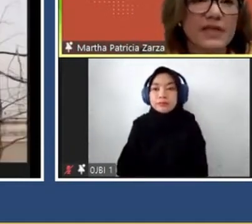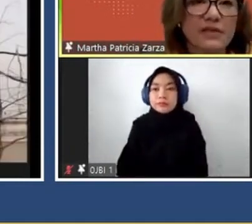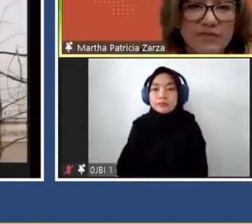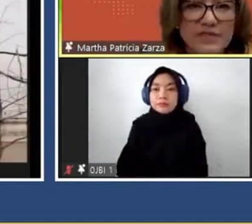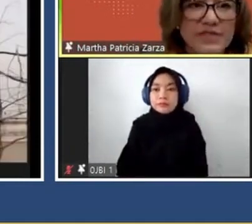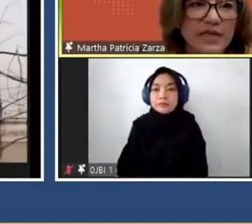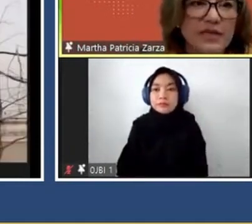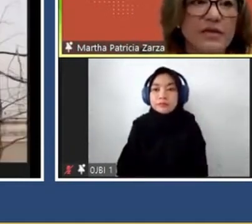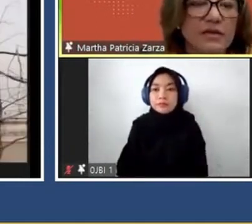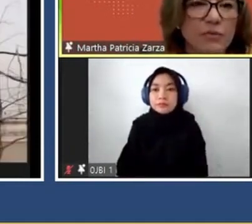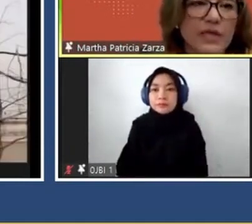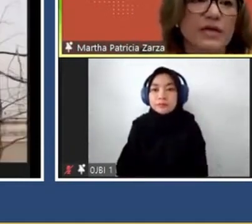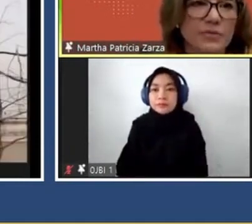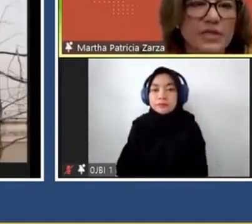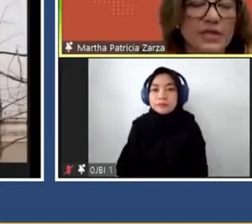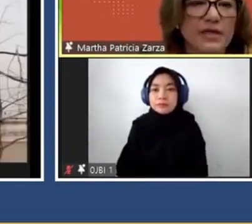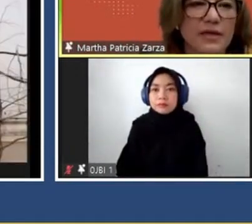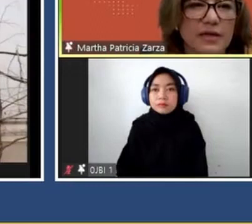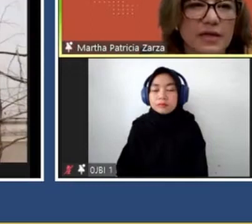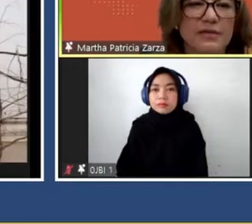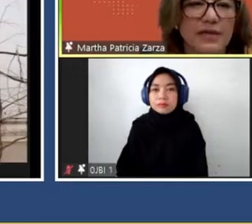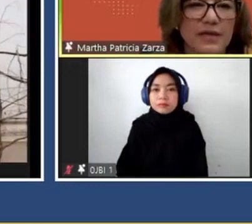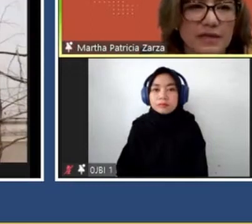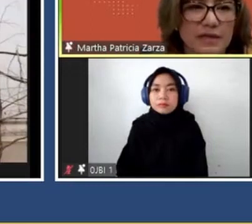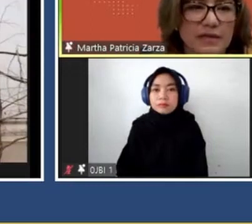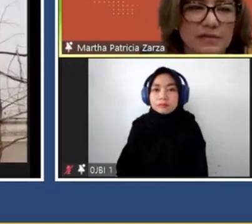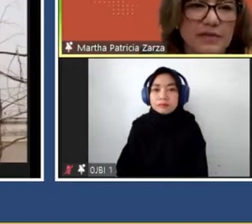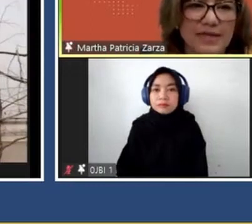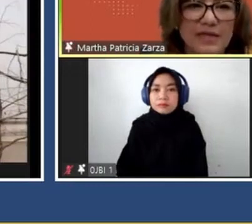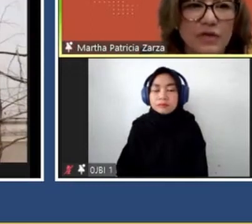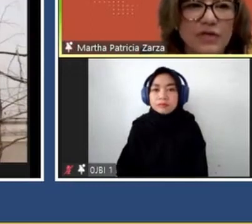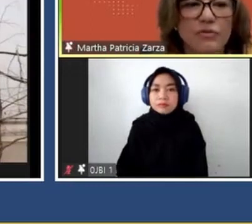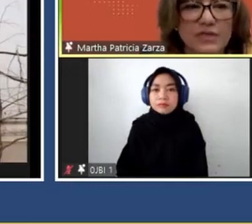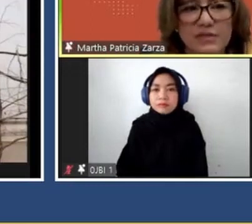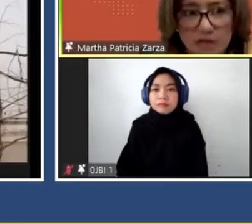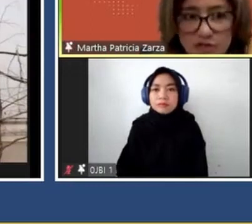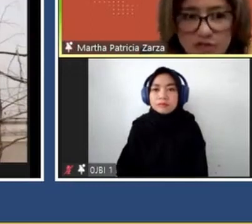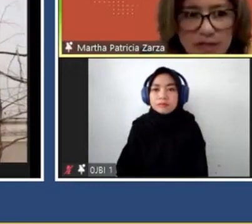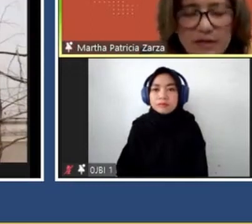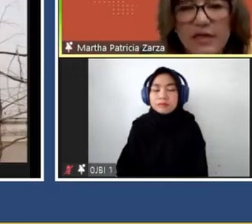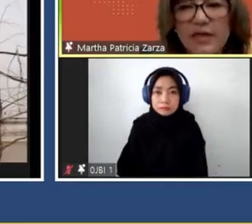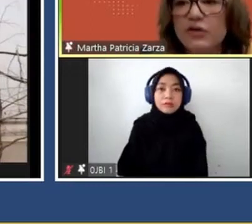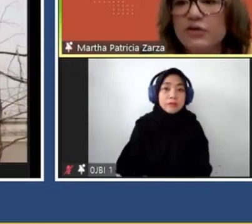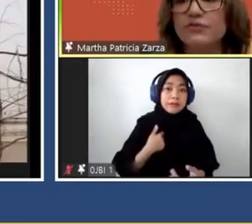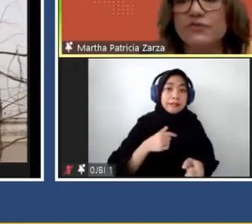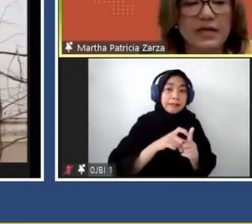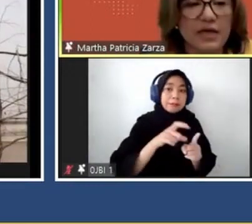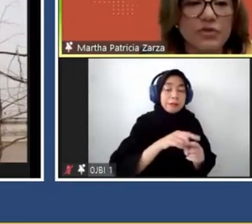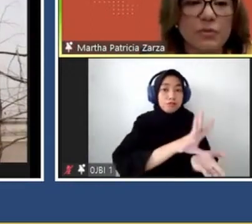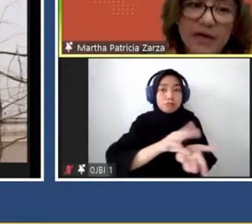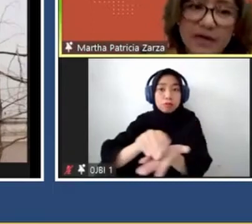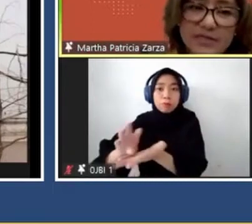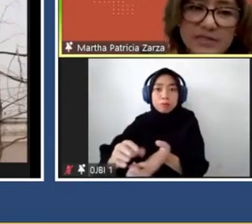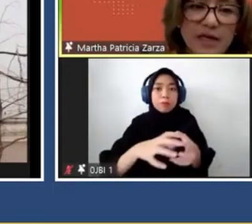From the ethnographic study, we obviously got the data collection was clustered in order to find